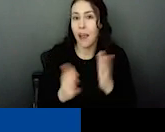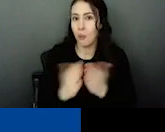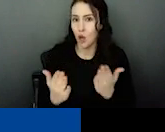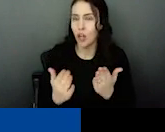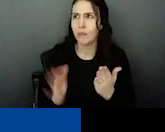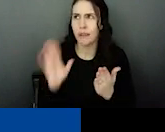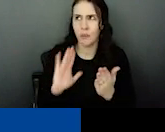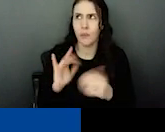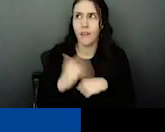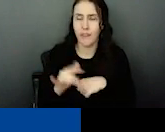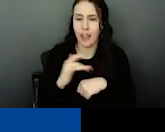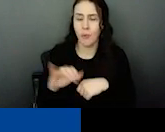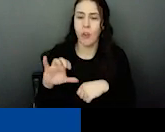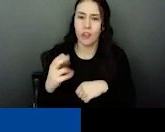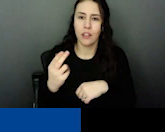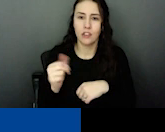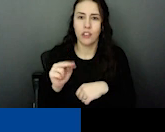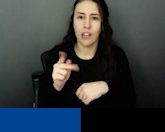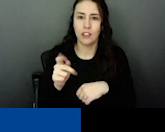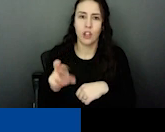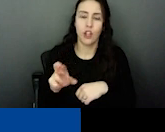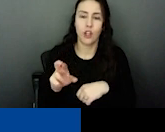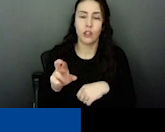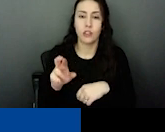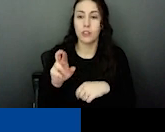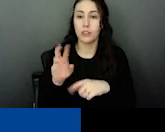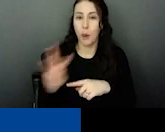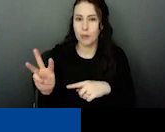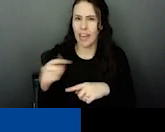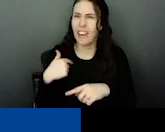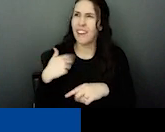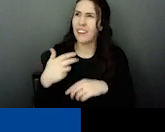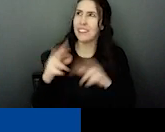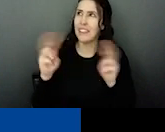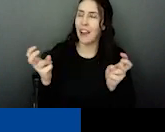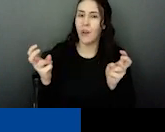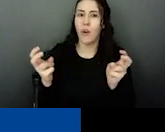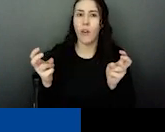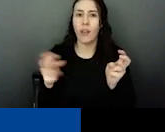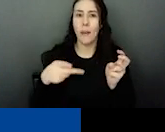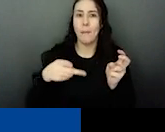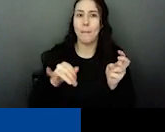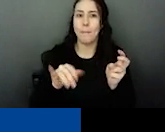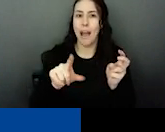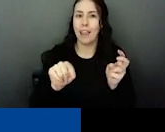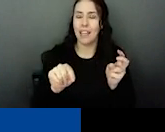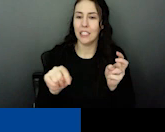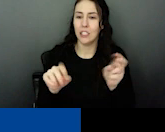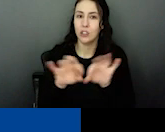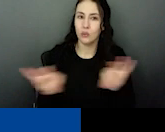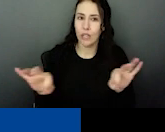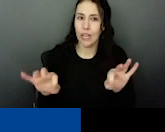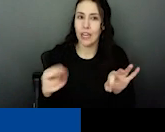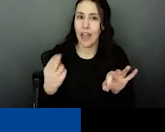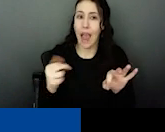I think it's titled the Pilot Degree Handbook. They've pulled it down. You can find it through a search on their page.